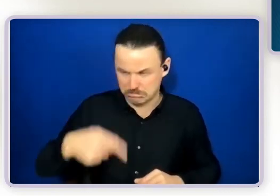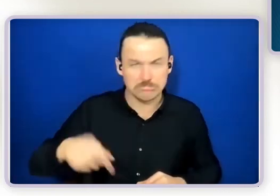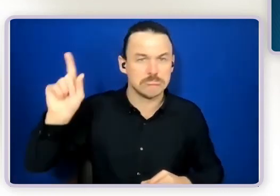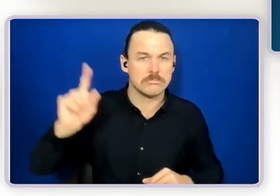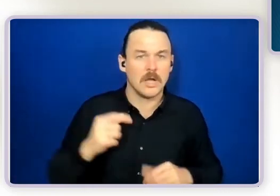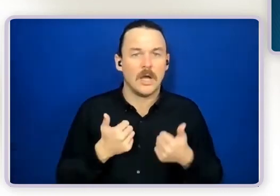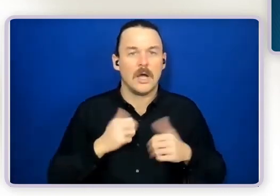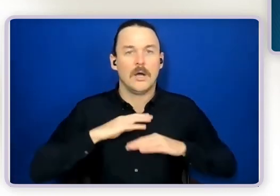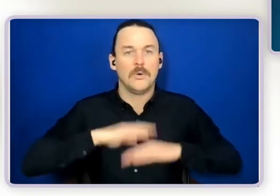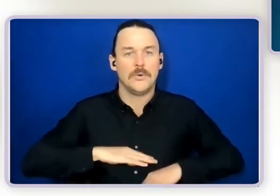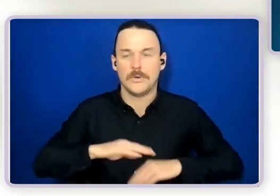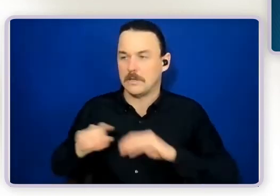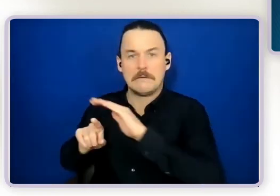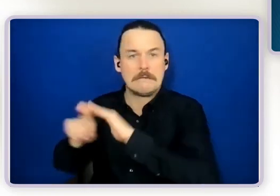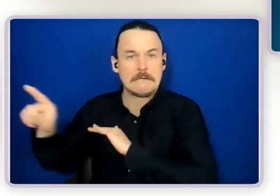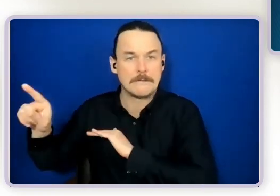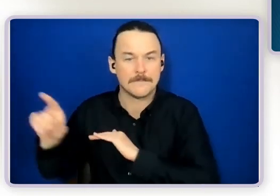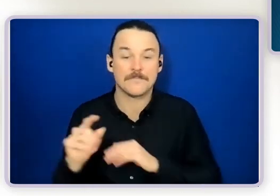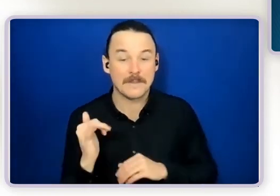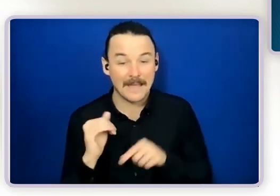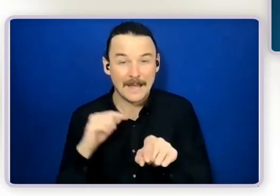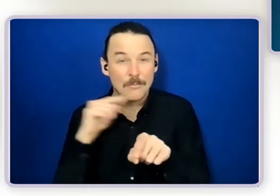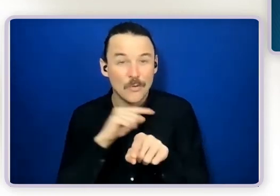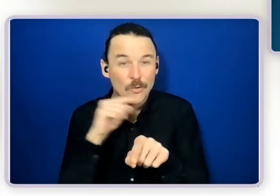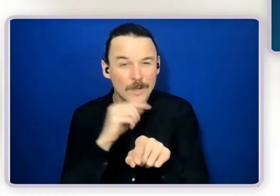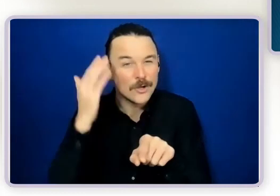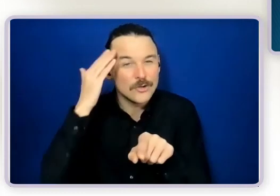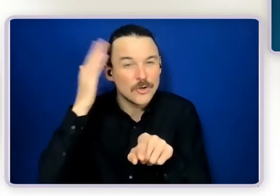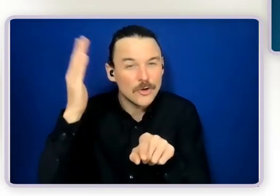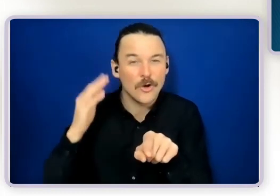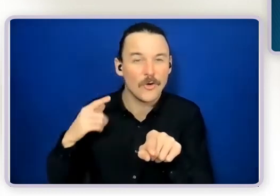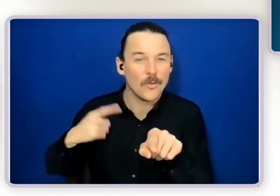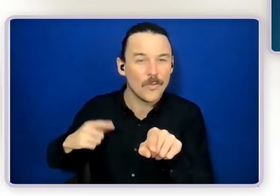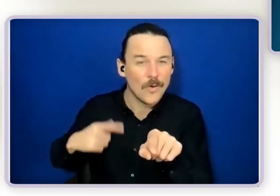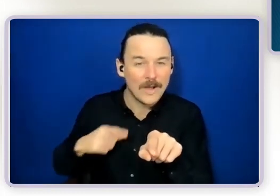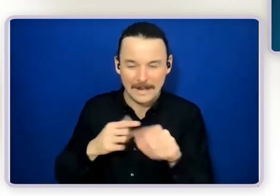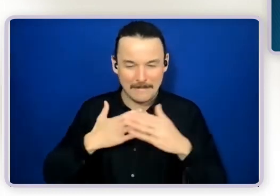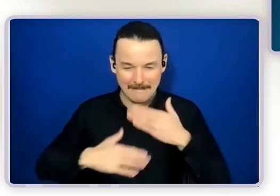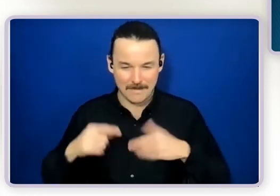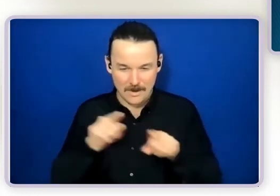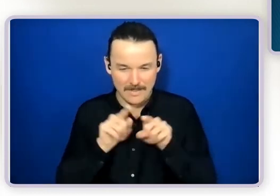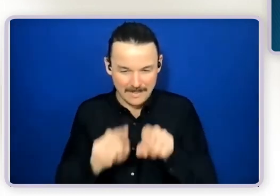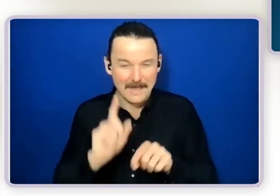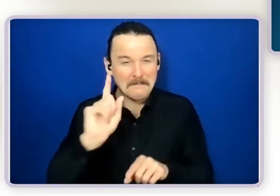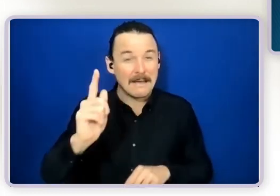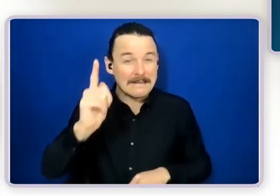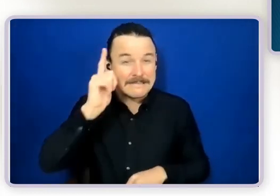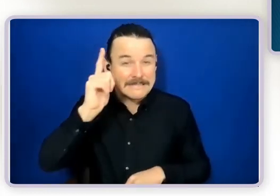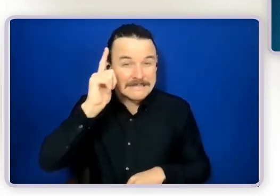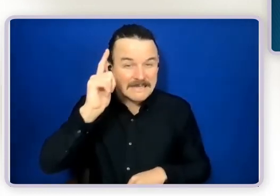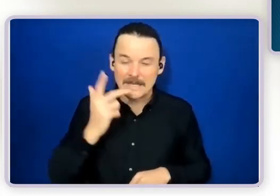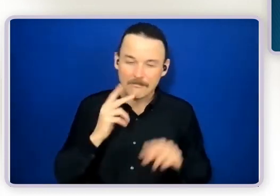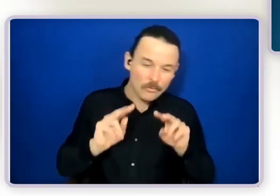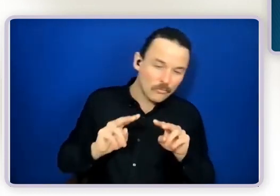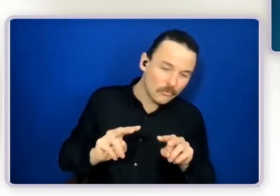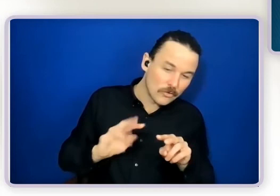of his behaviour, but it's something that somebody should be able to work out if they know his circumstances and they